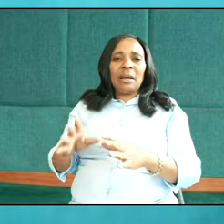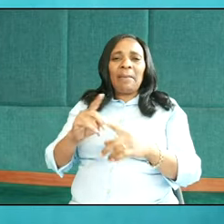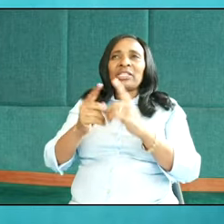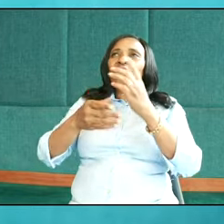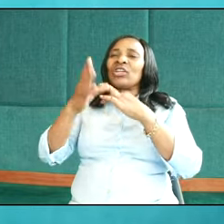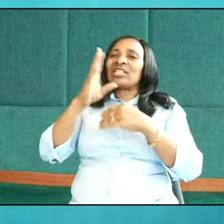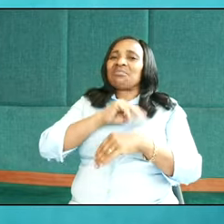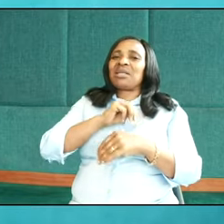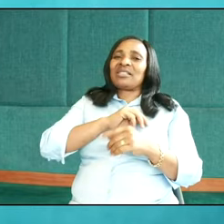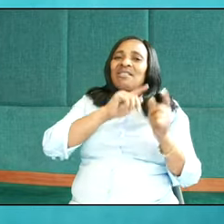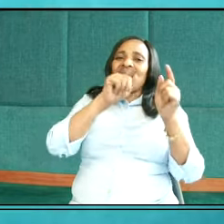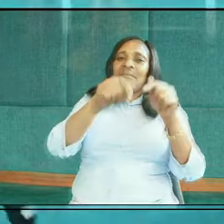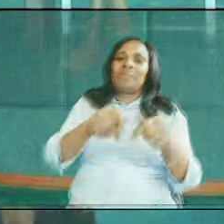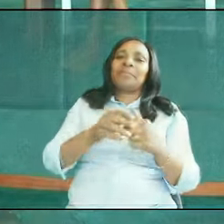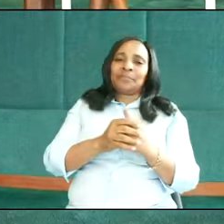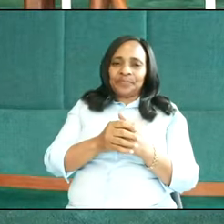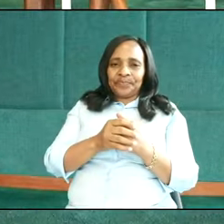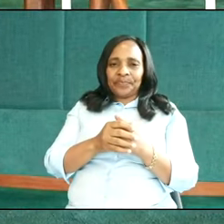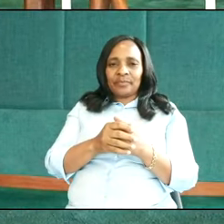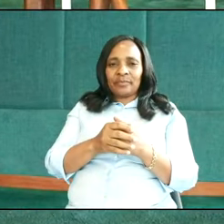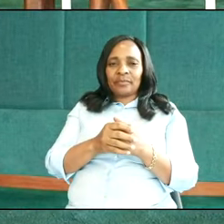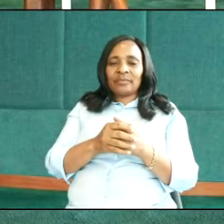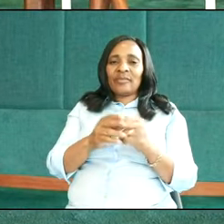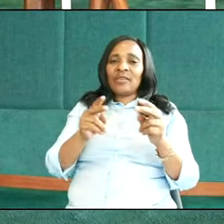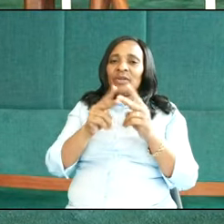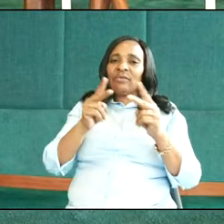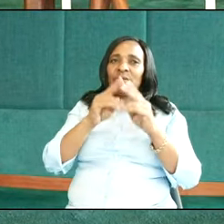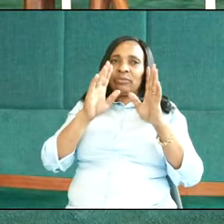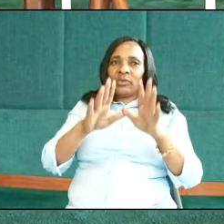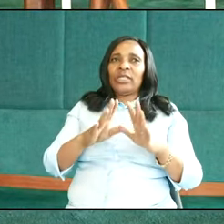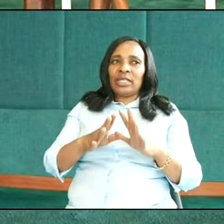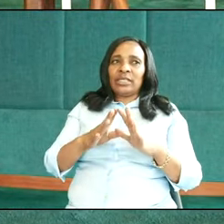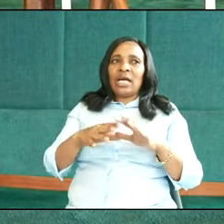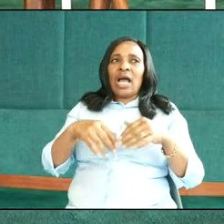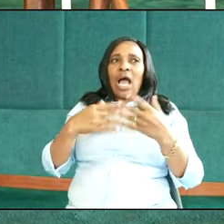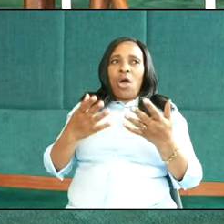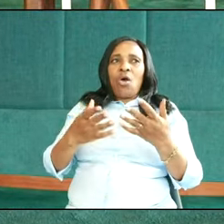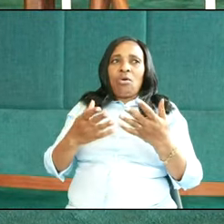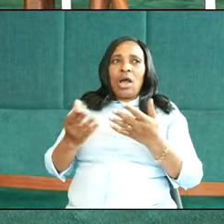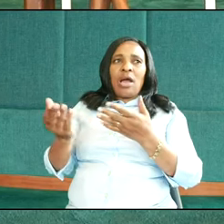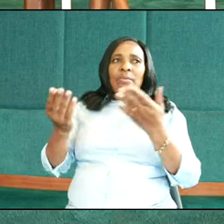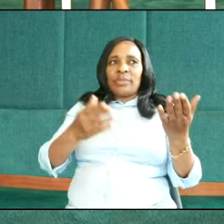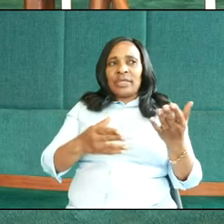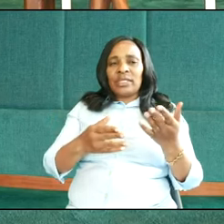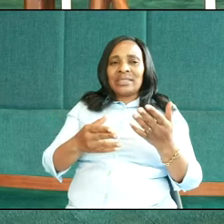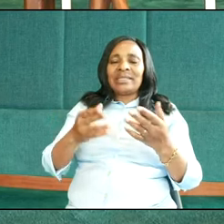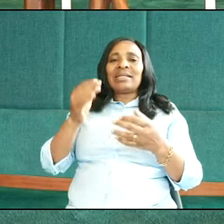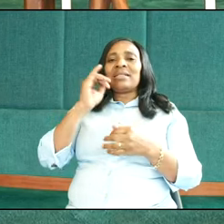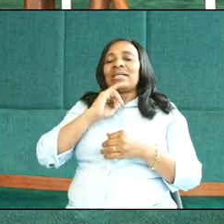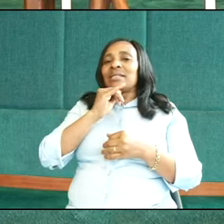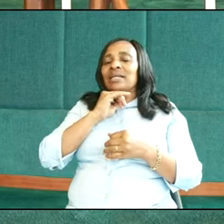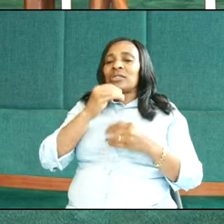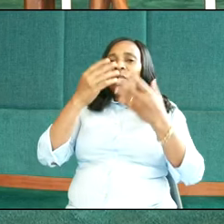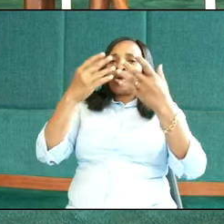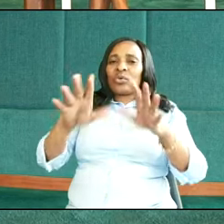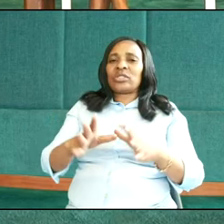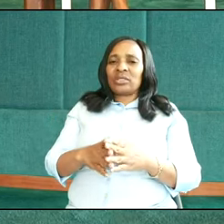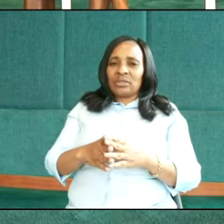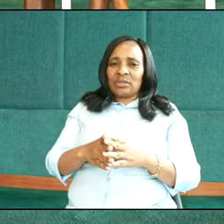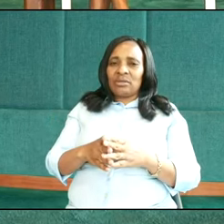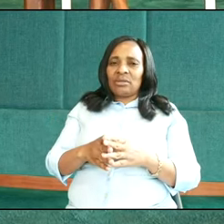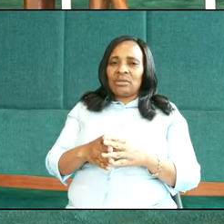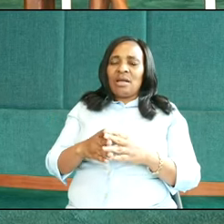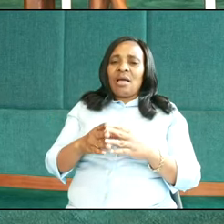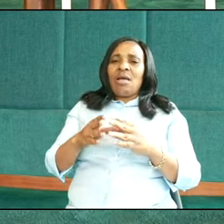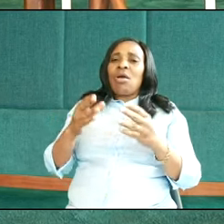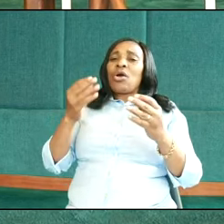Yeah. Know? Yeah. Yeah, no, that's a very important point. And I like how you bring the fact that, you know, Israel were lost. And that they were lost